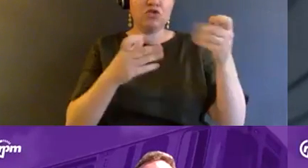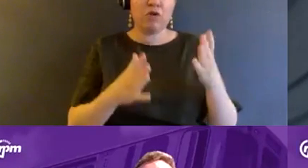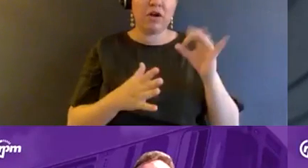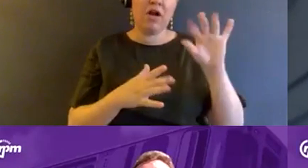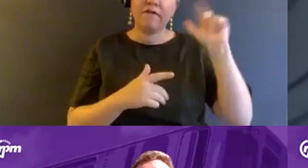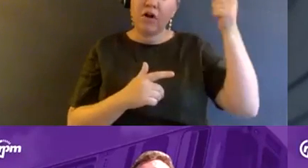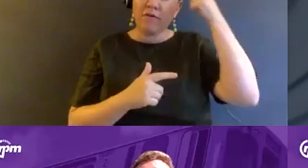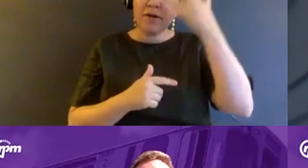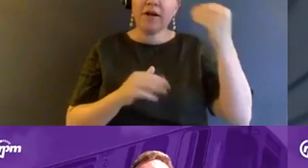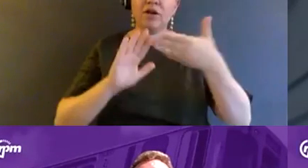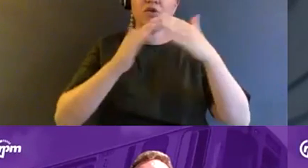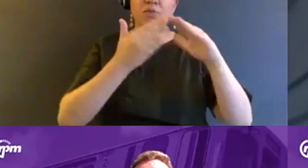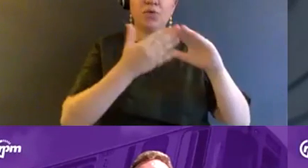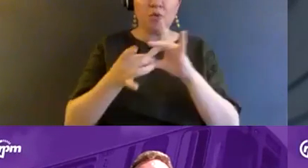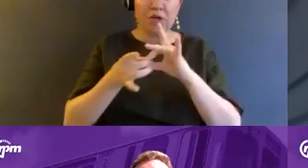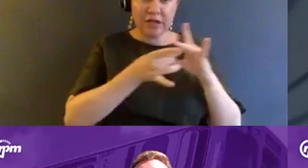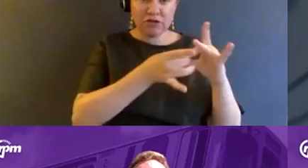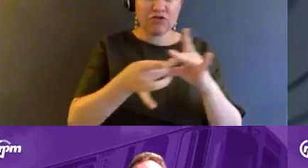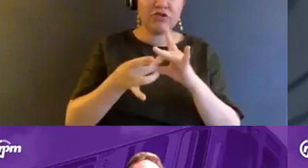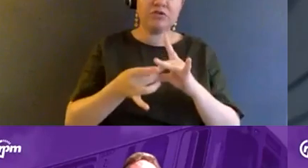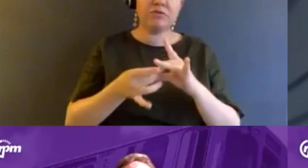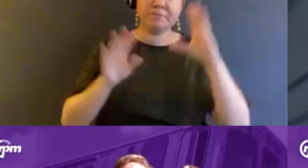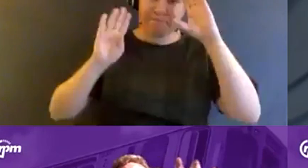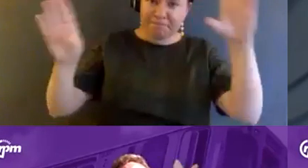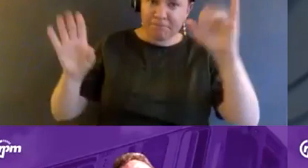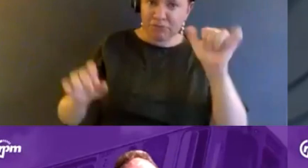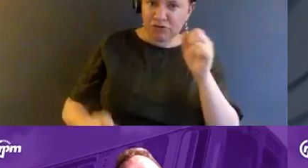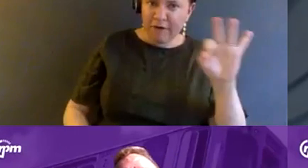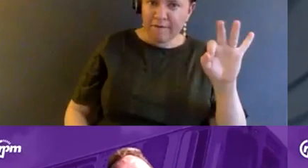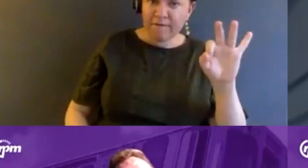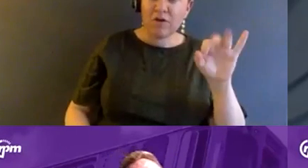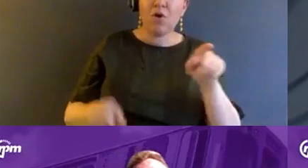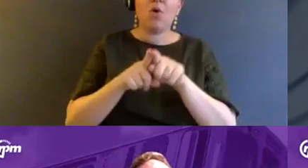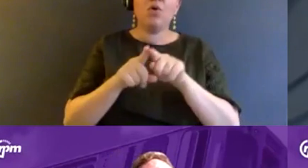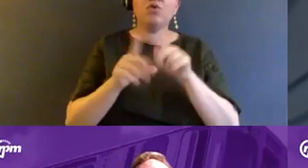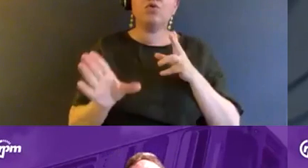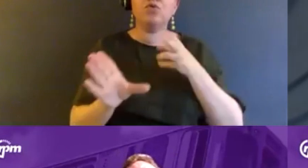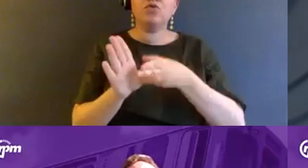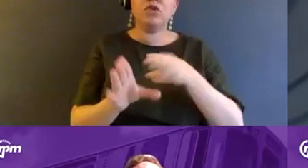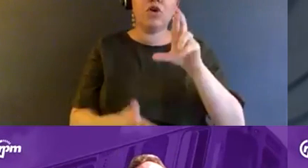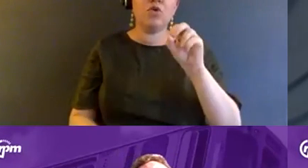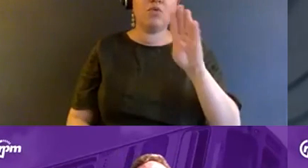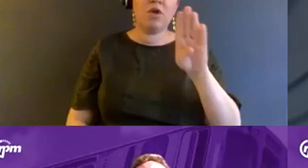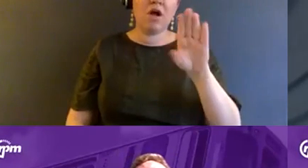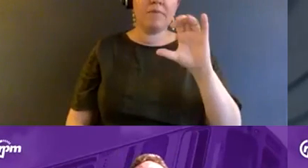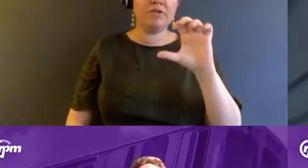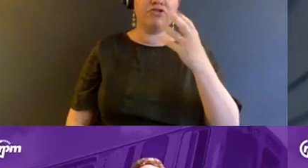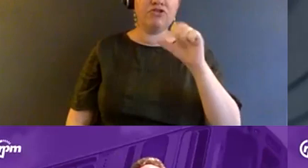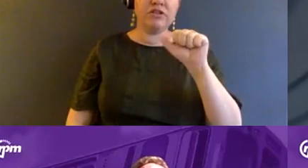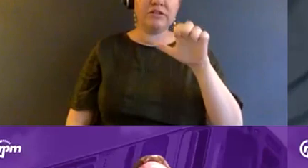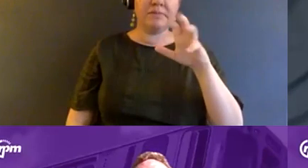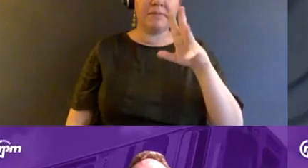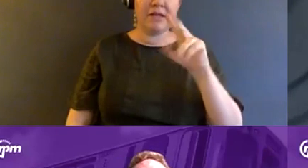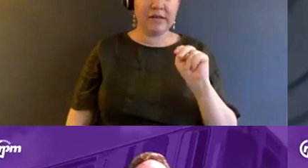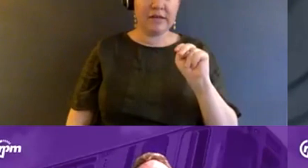Community Relations. So welcome, Jeff. And then also joining us is Rob Cheeseman. He's a project manager for